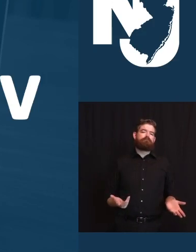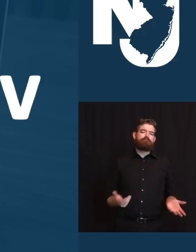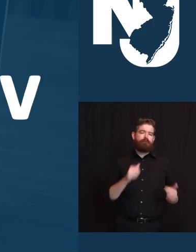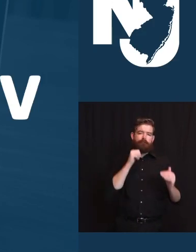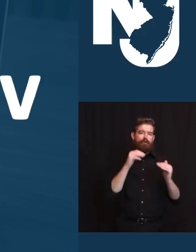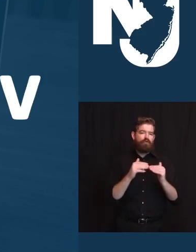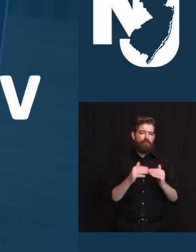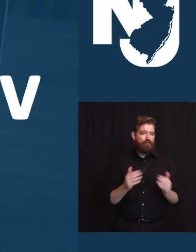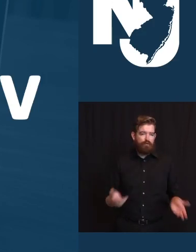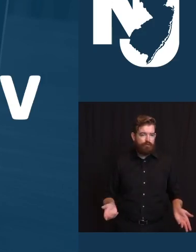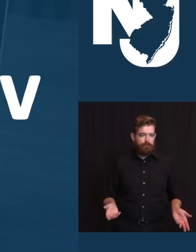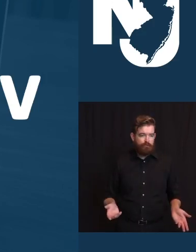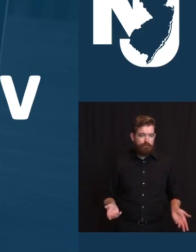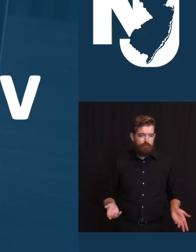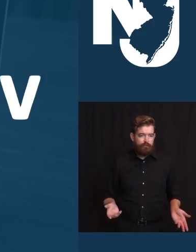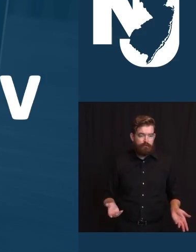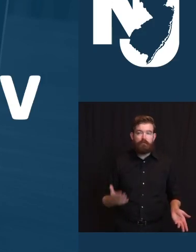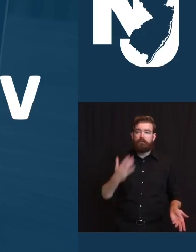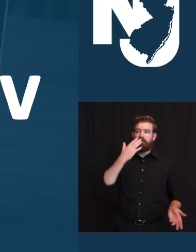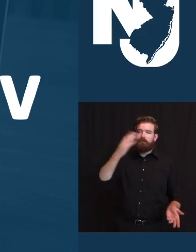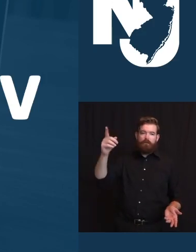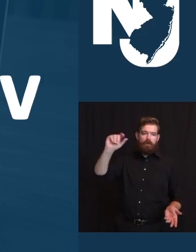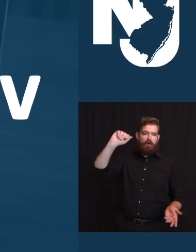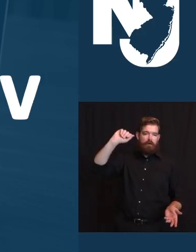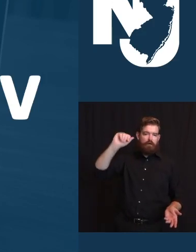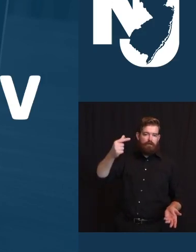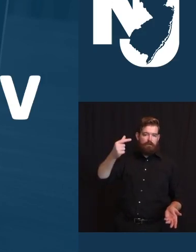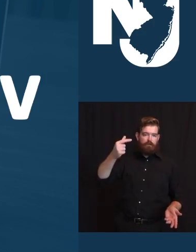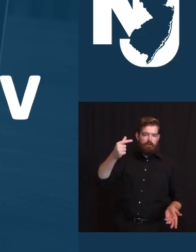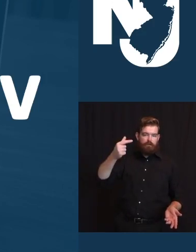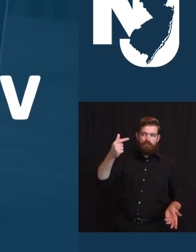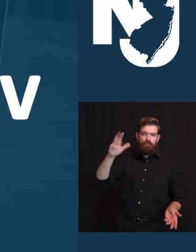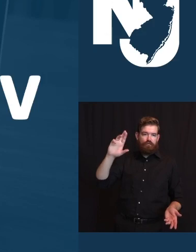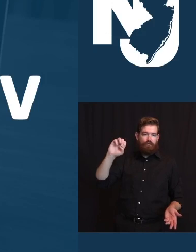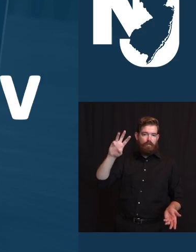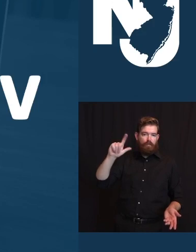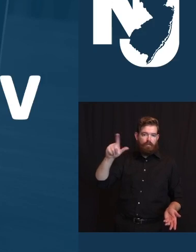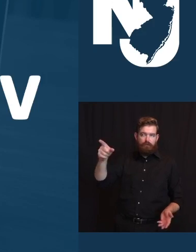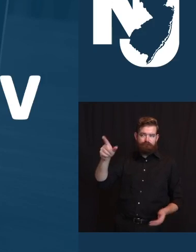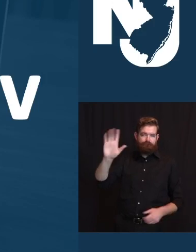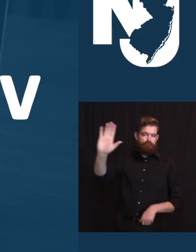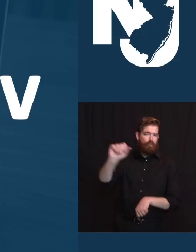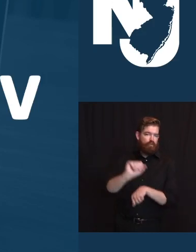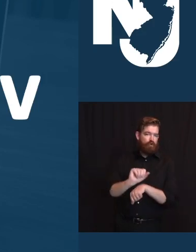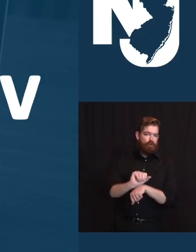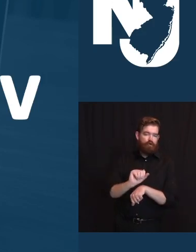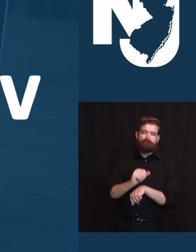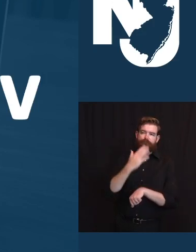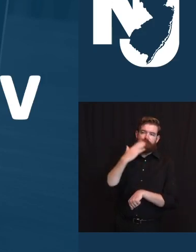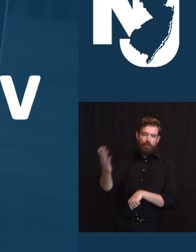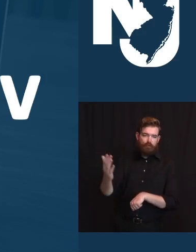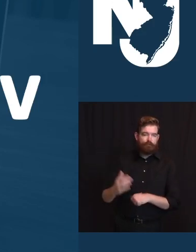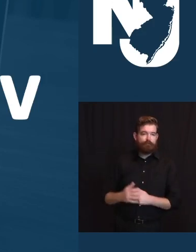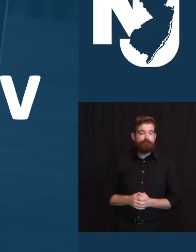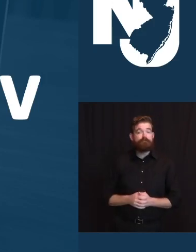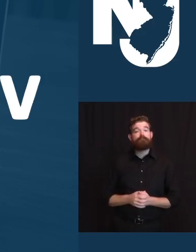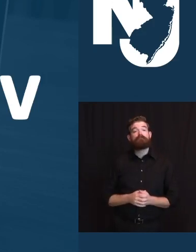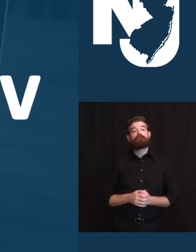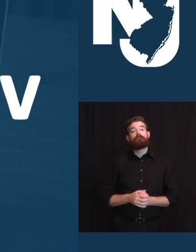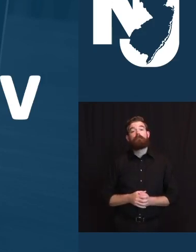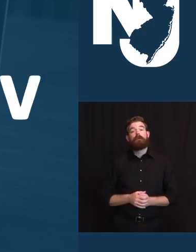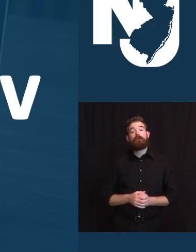action. And with the resumption today as of 6 a.m. of indoor dining, let this be a warning to everybody out there. The